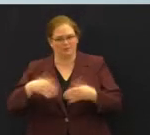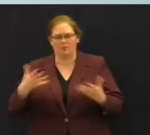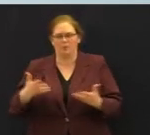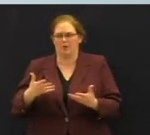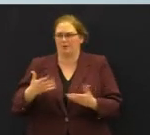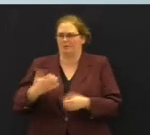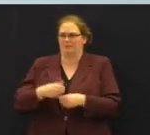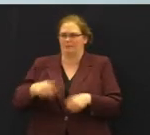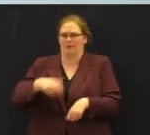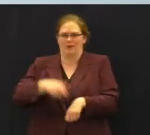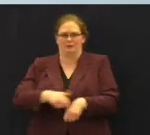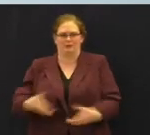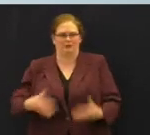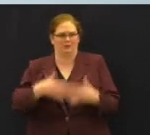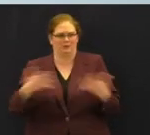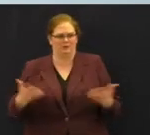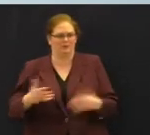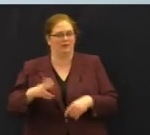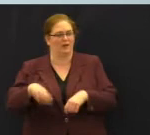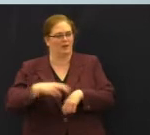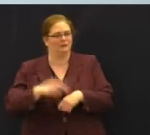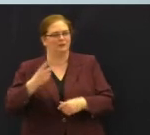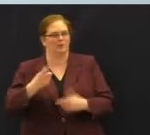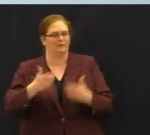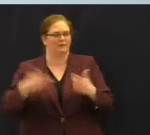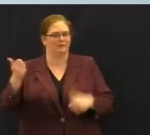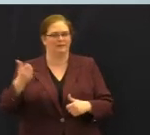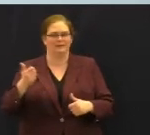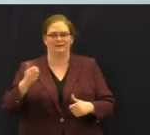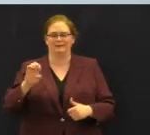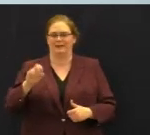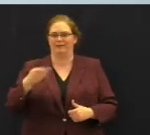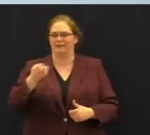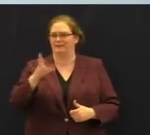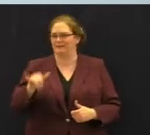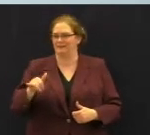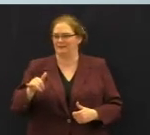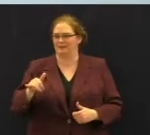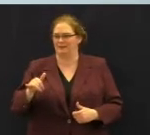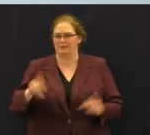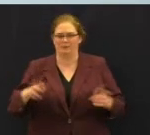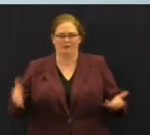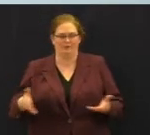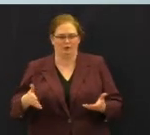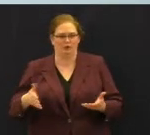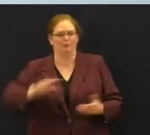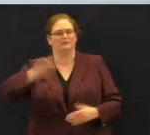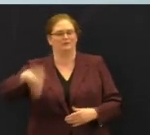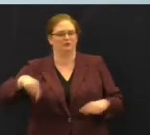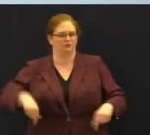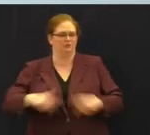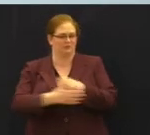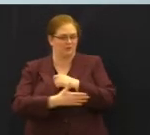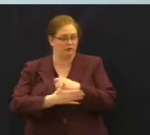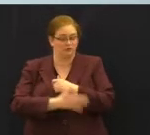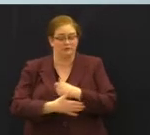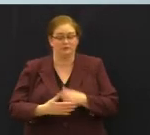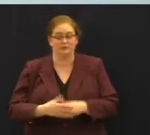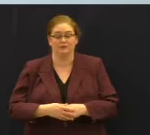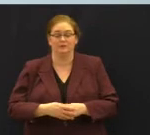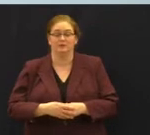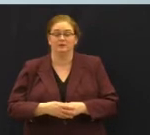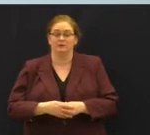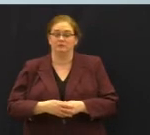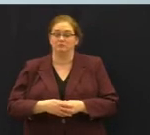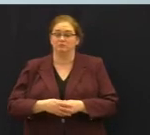America. Irish is one of the biggest ethnicities in this country, percentage-wise. And certainly if we